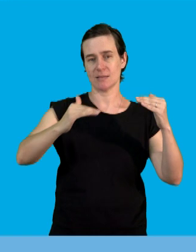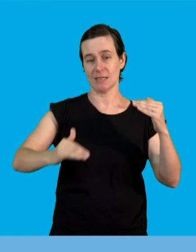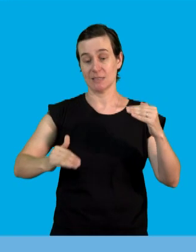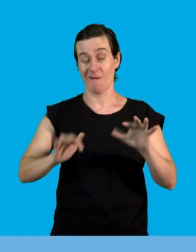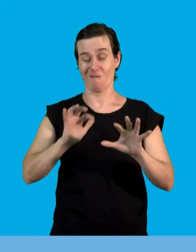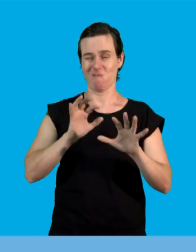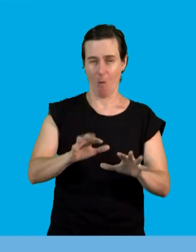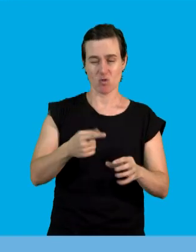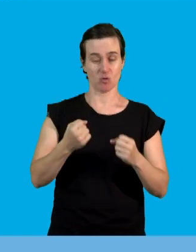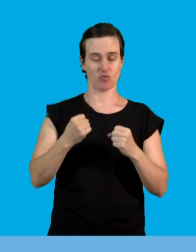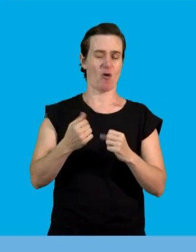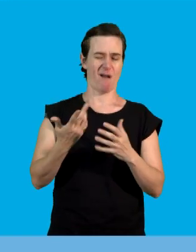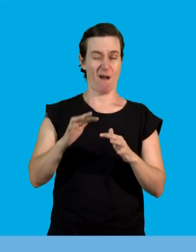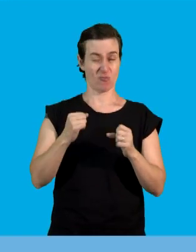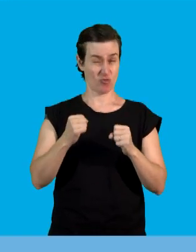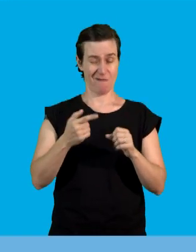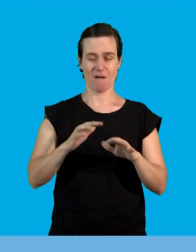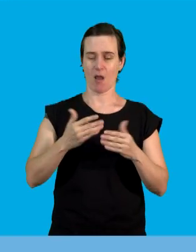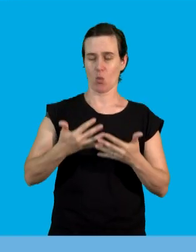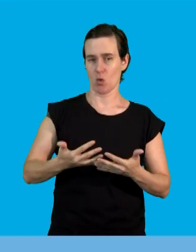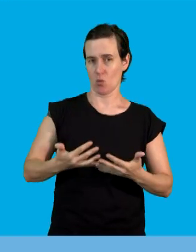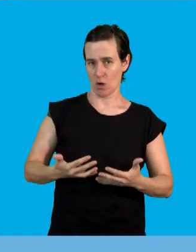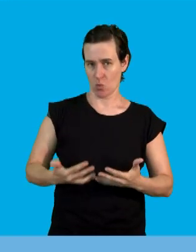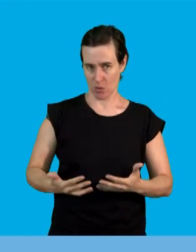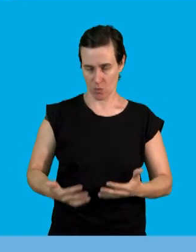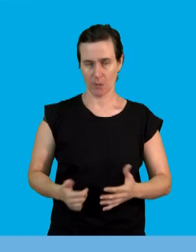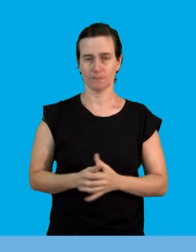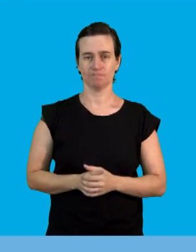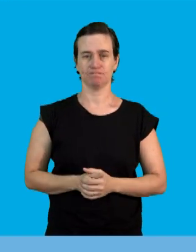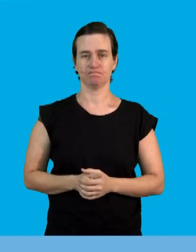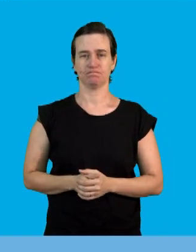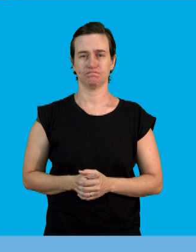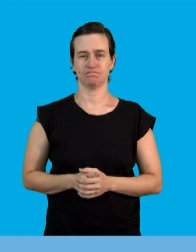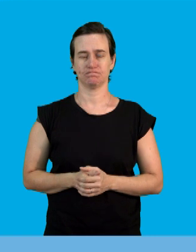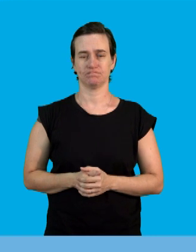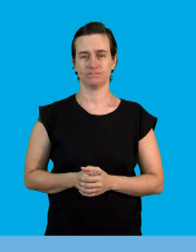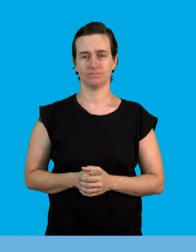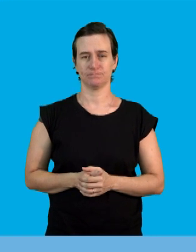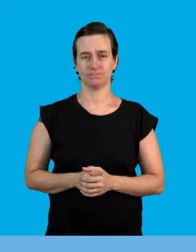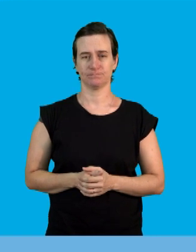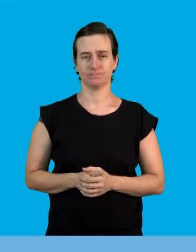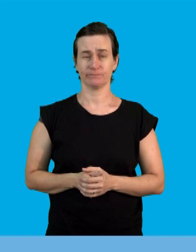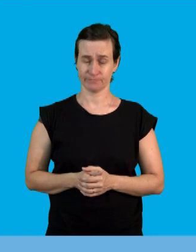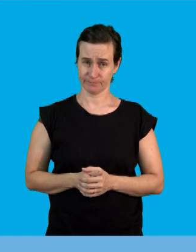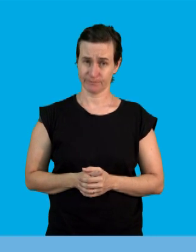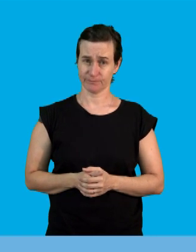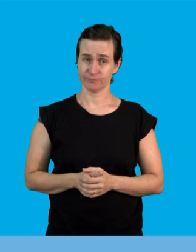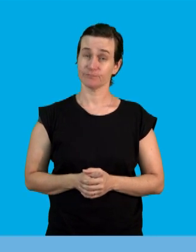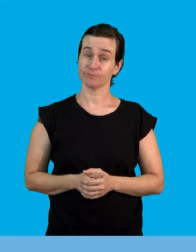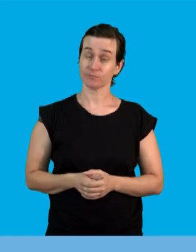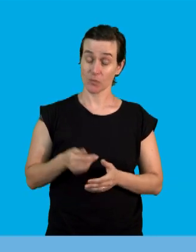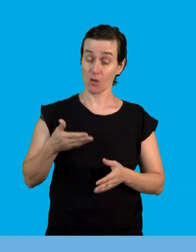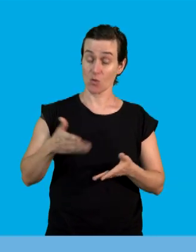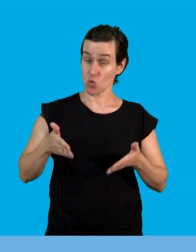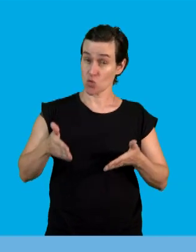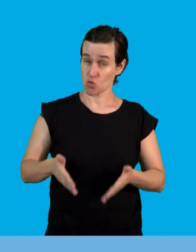intermolecular forces. So we are decreasing as we are going down. Right.